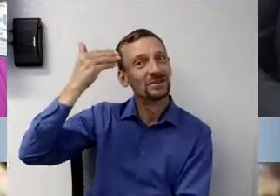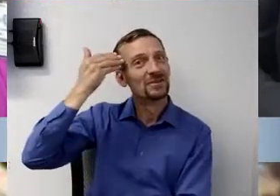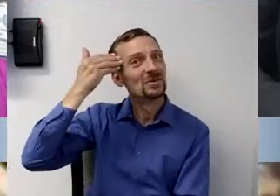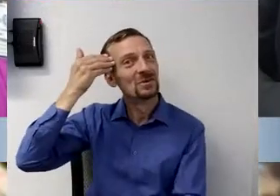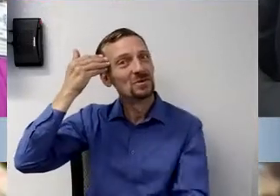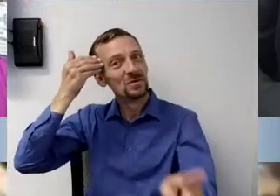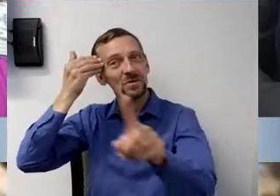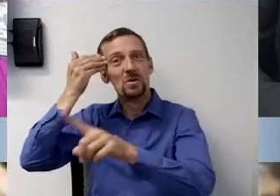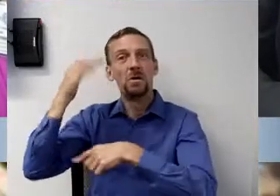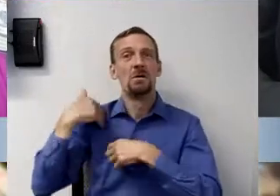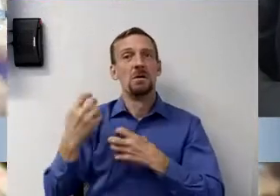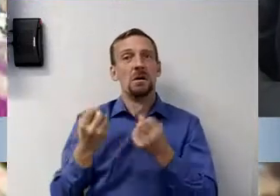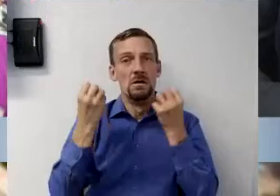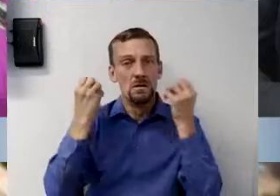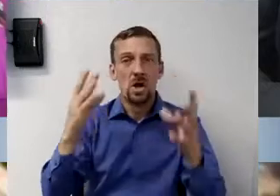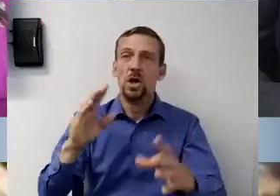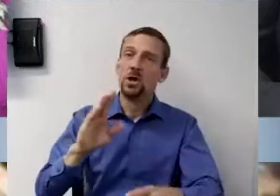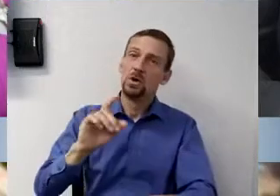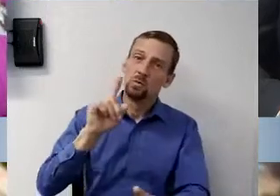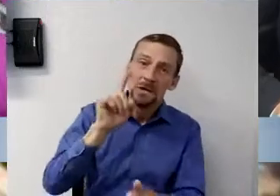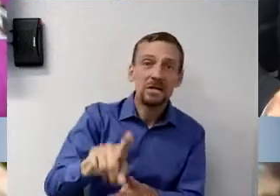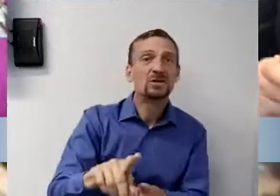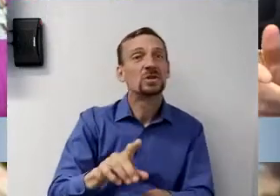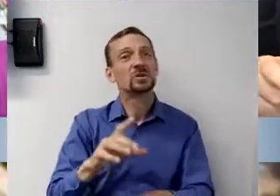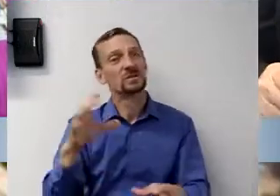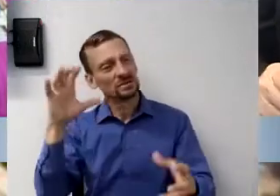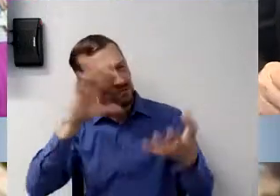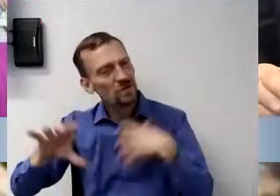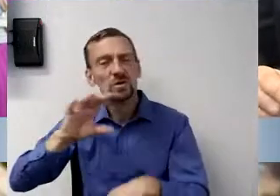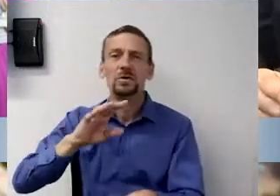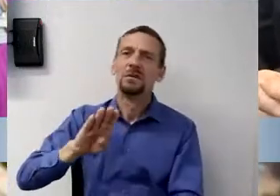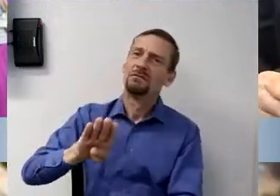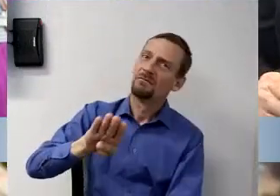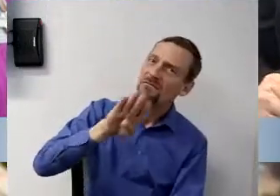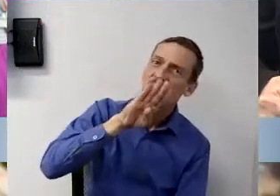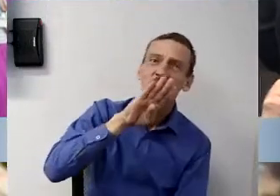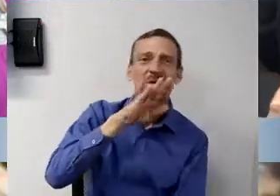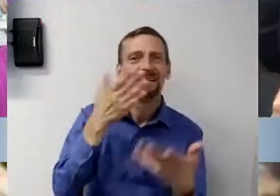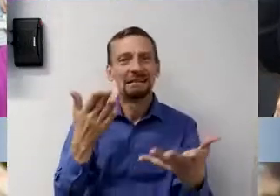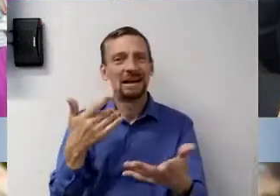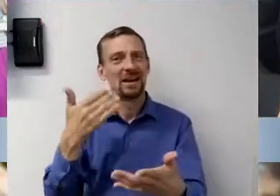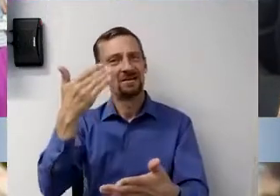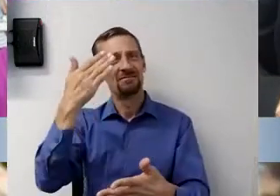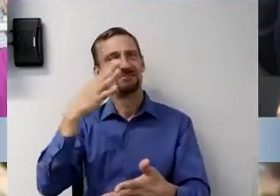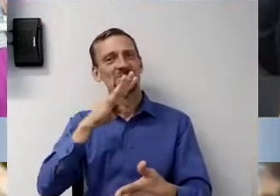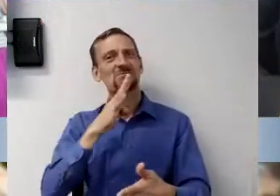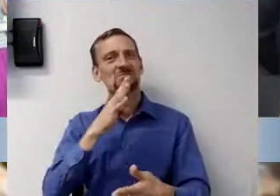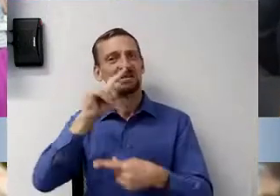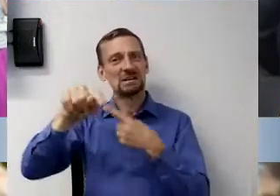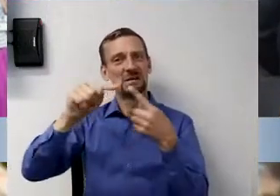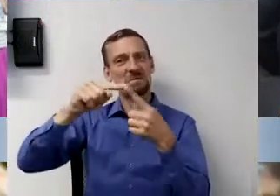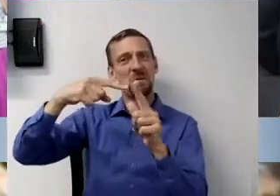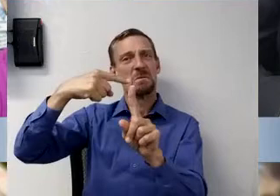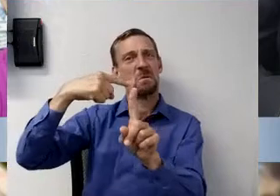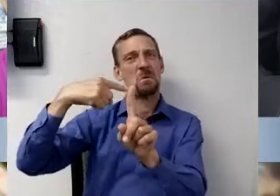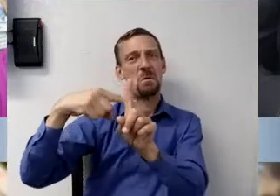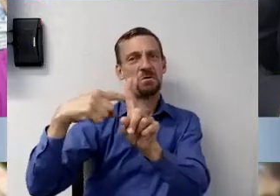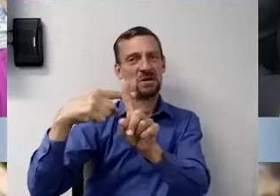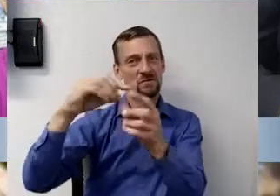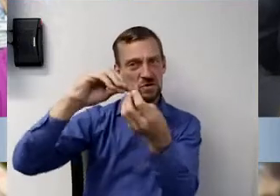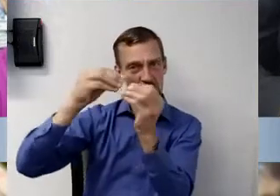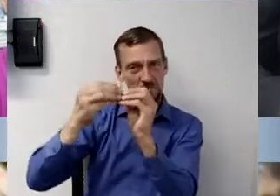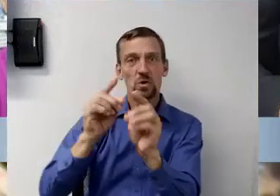and confusion and frustration around, again, what we call that positivity rate. So last